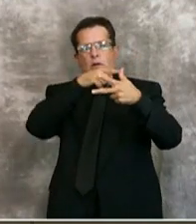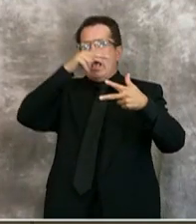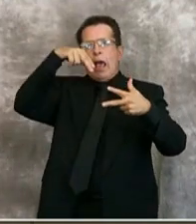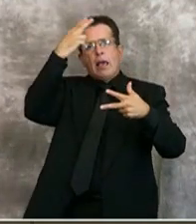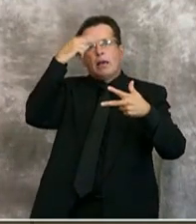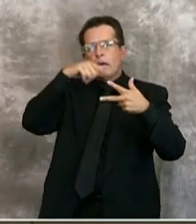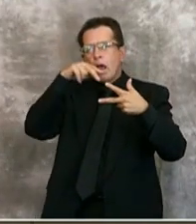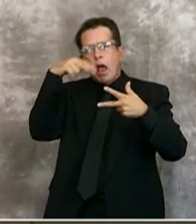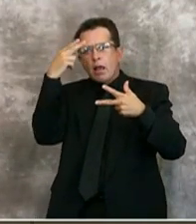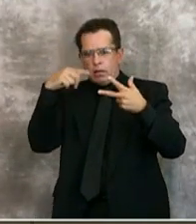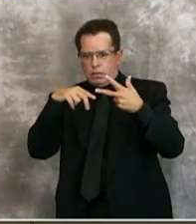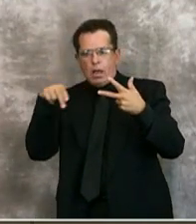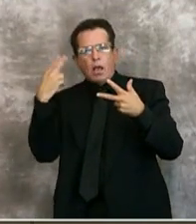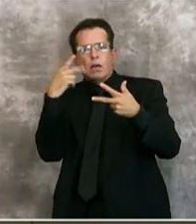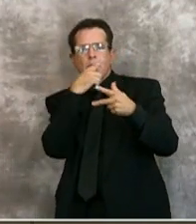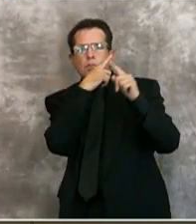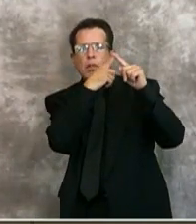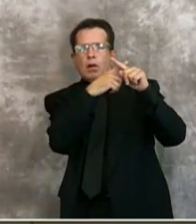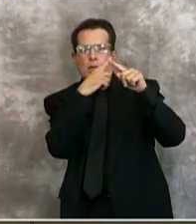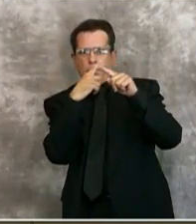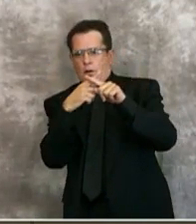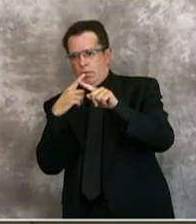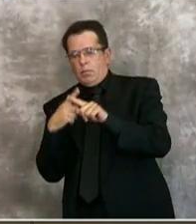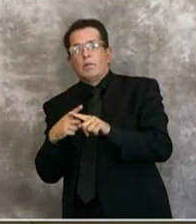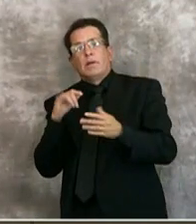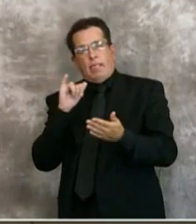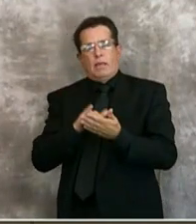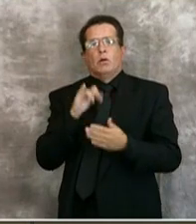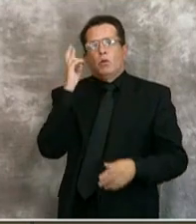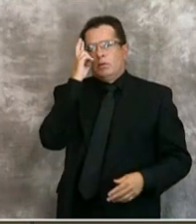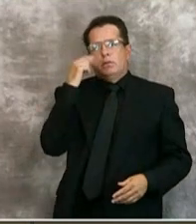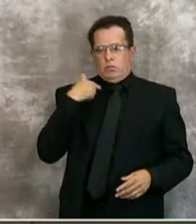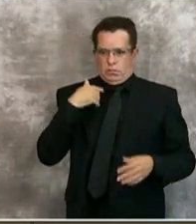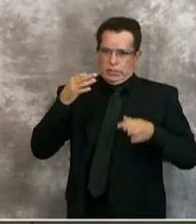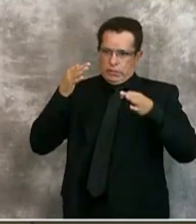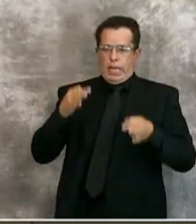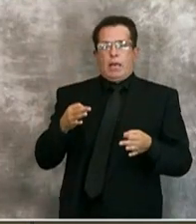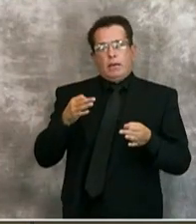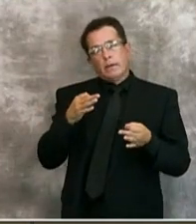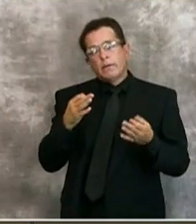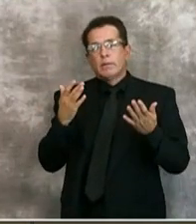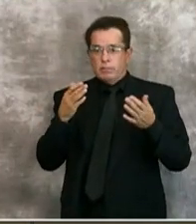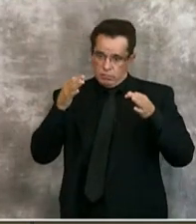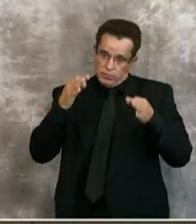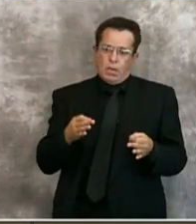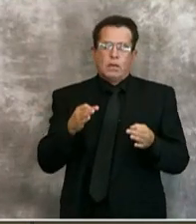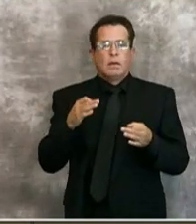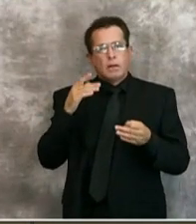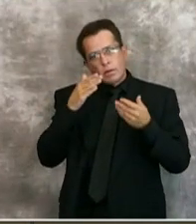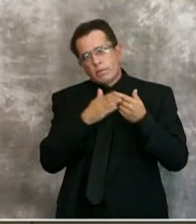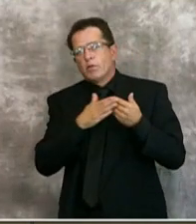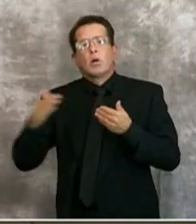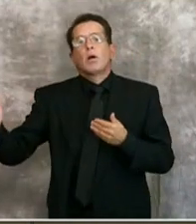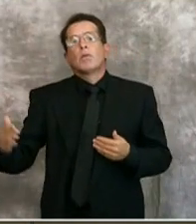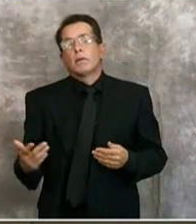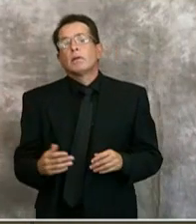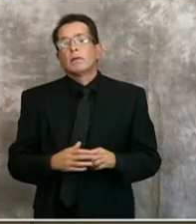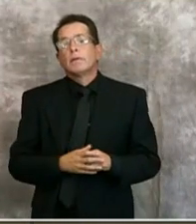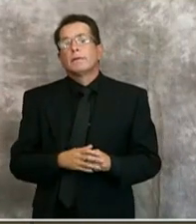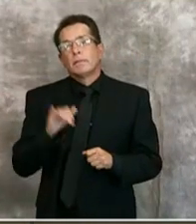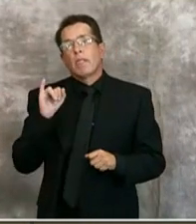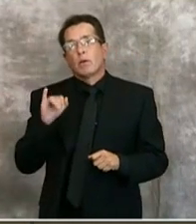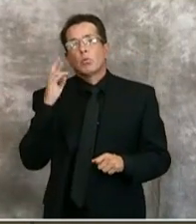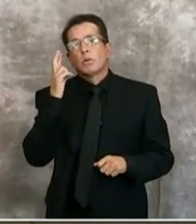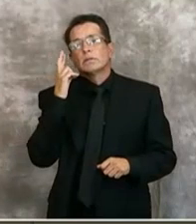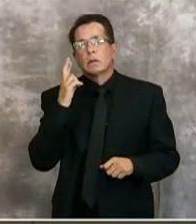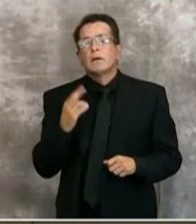the actions that are taken are the actions to get us to the other side of where we need to be. Thank you.